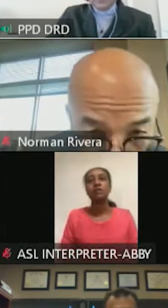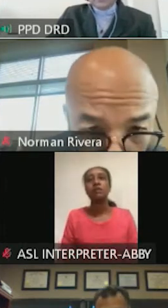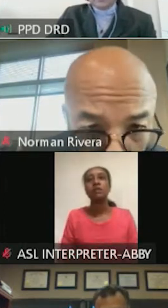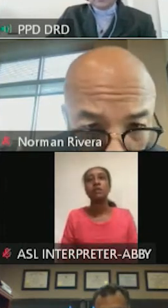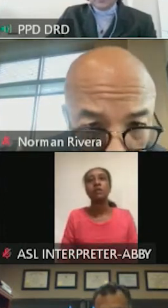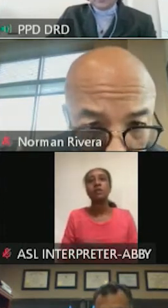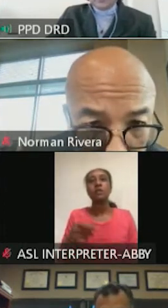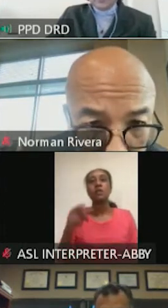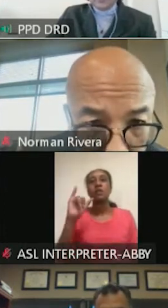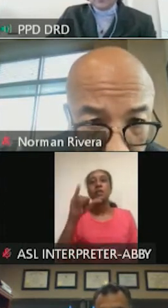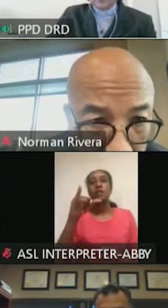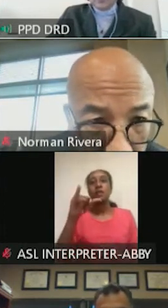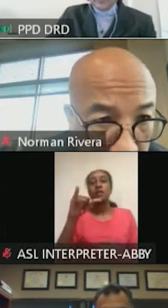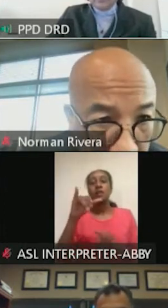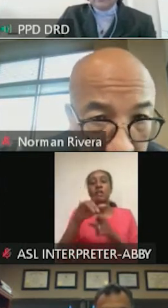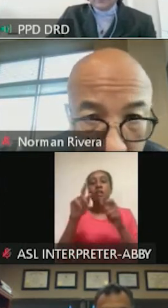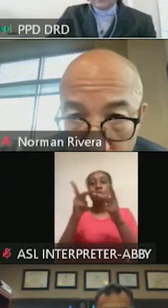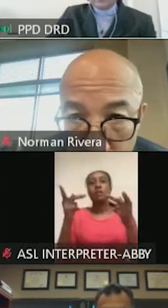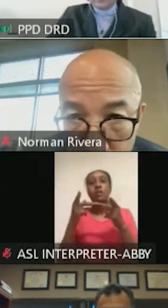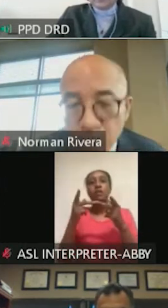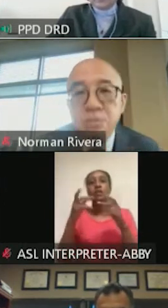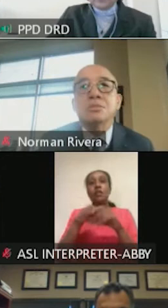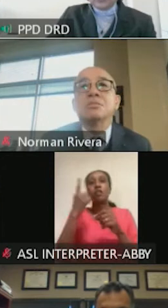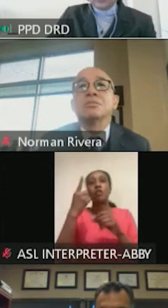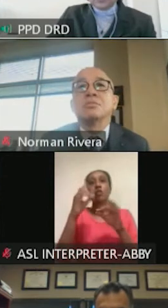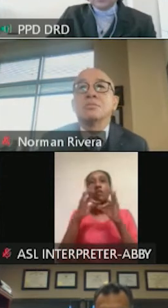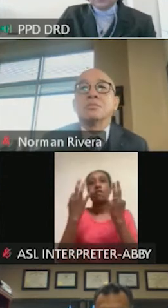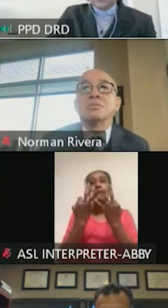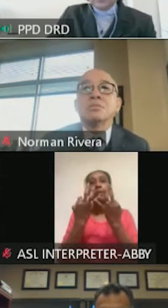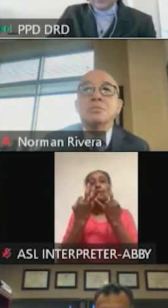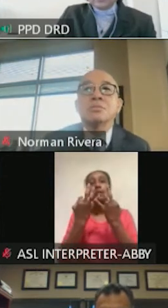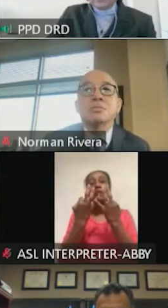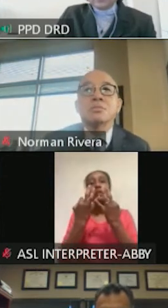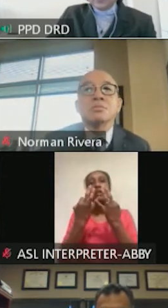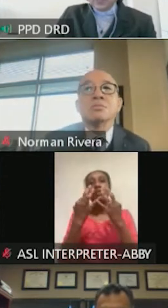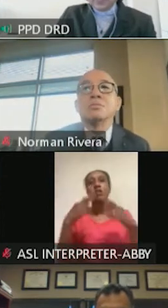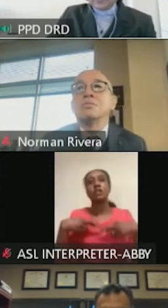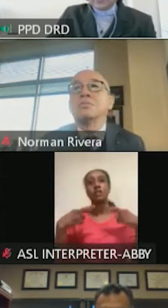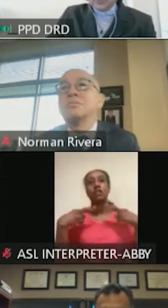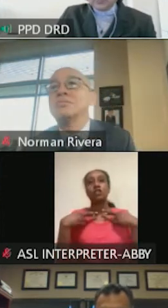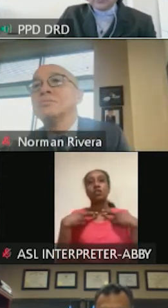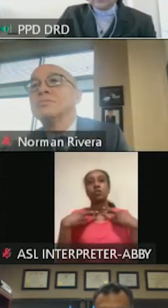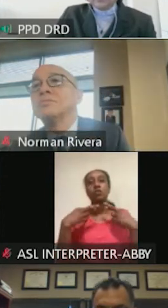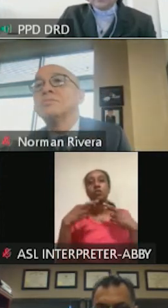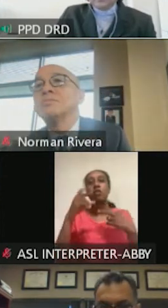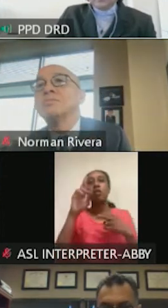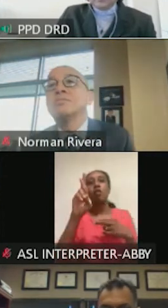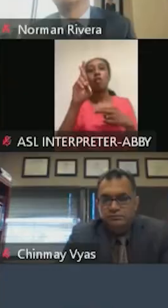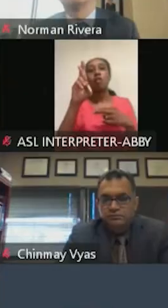The subject site is located in the one family detached residential, that is the R80